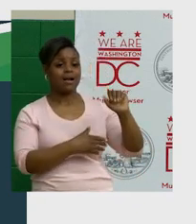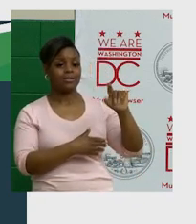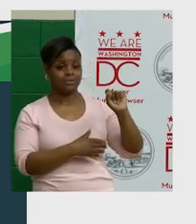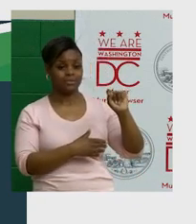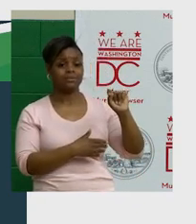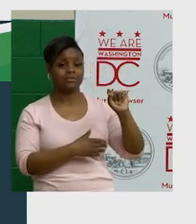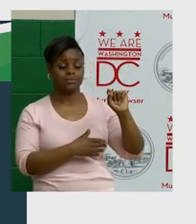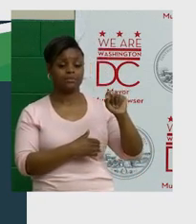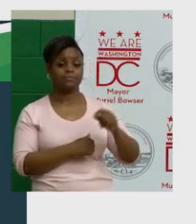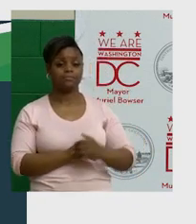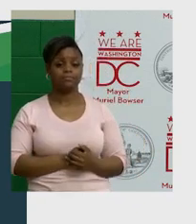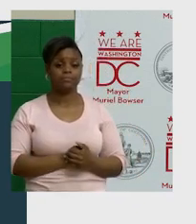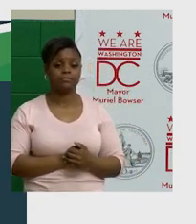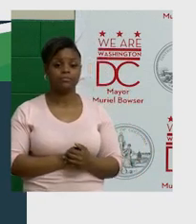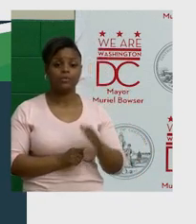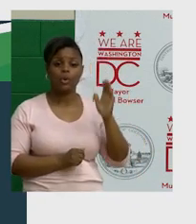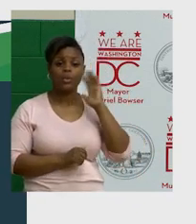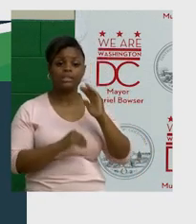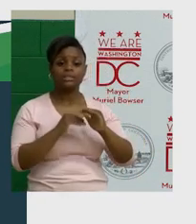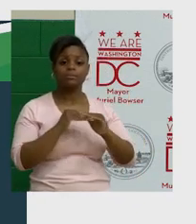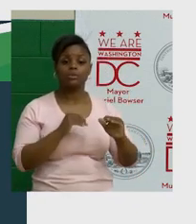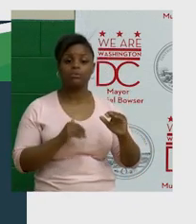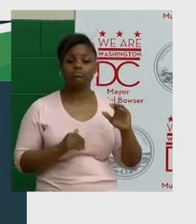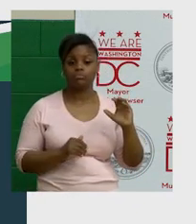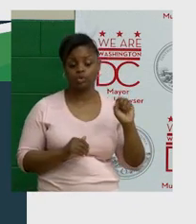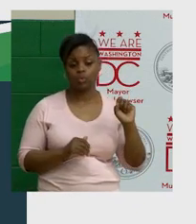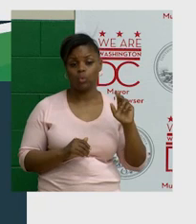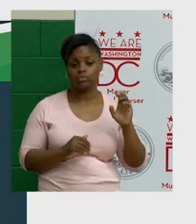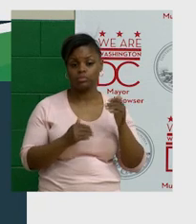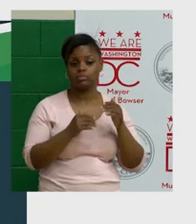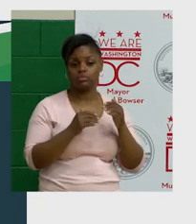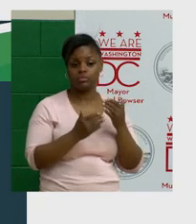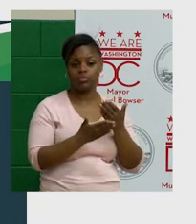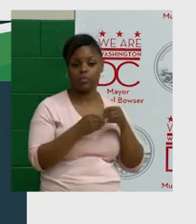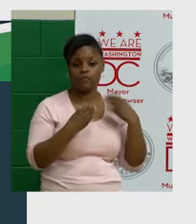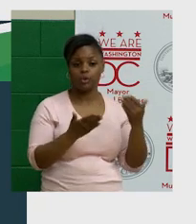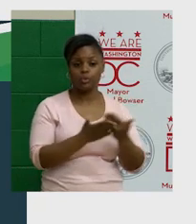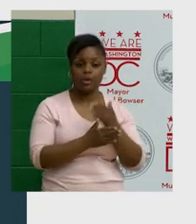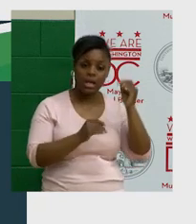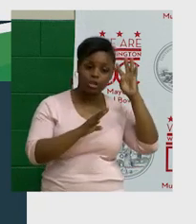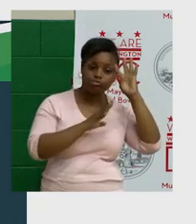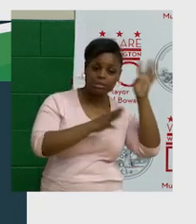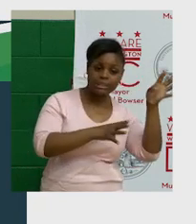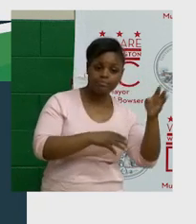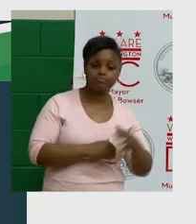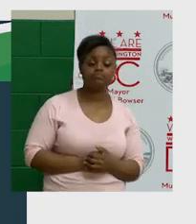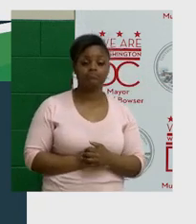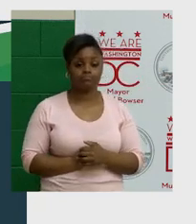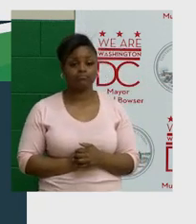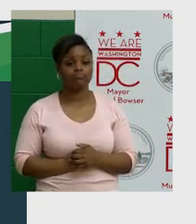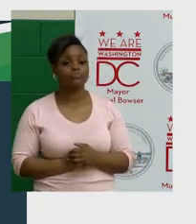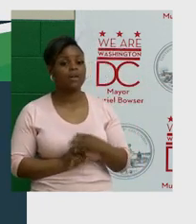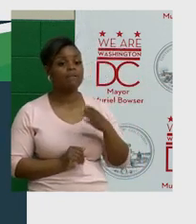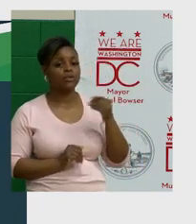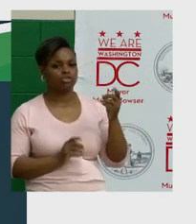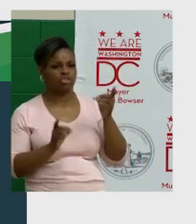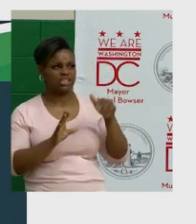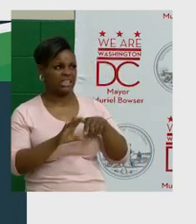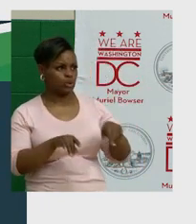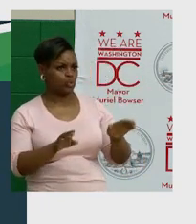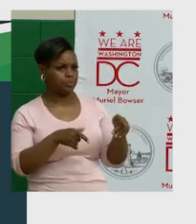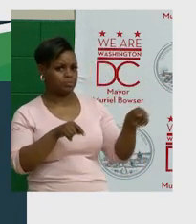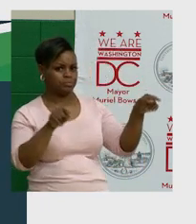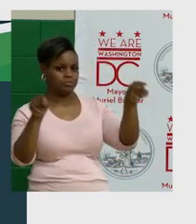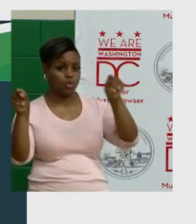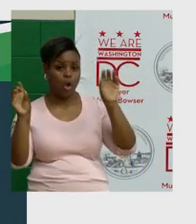And this is really moving from stabilizing those core services to doing things that are new and innovative. Del McFadden, the director, is here in the room. And what